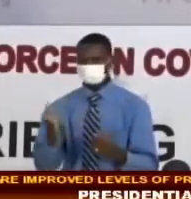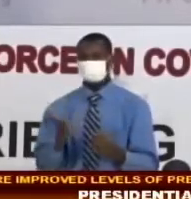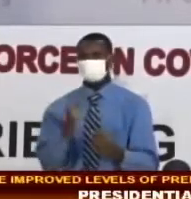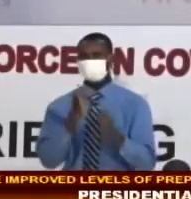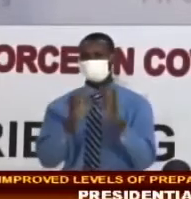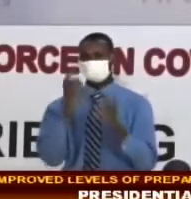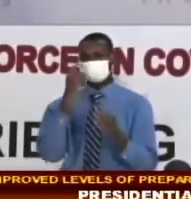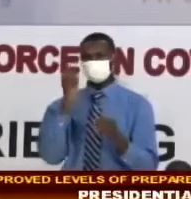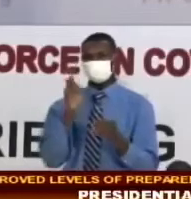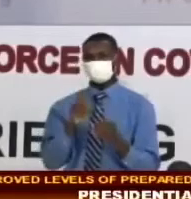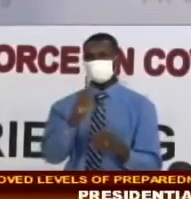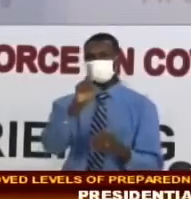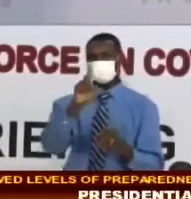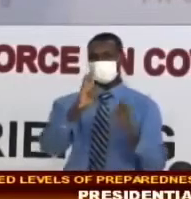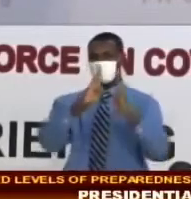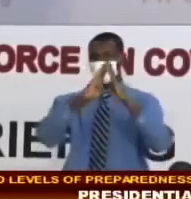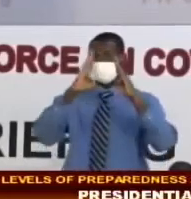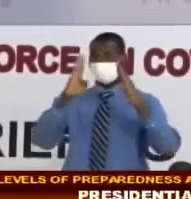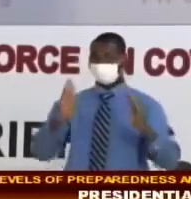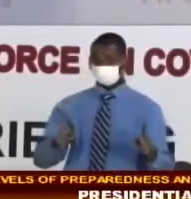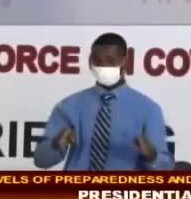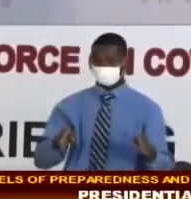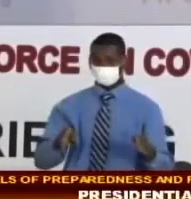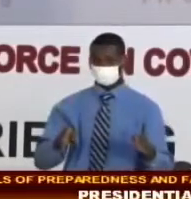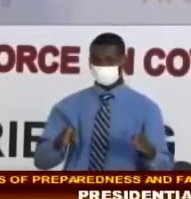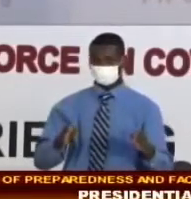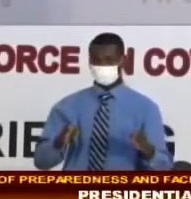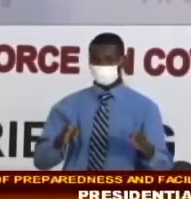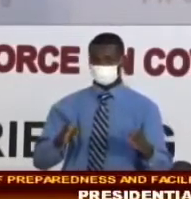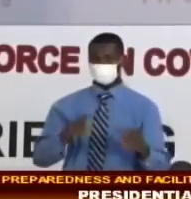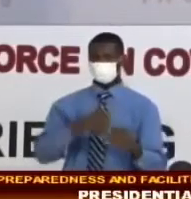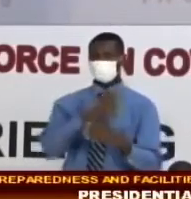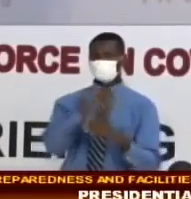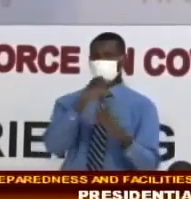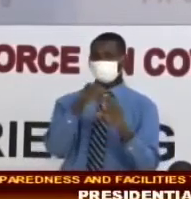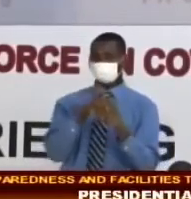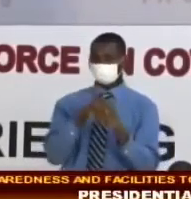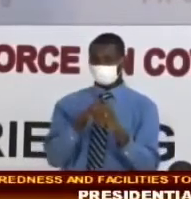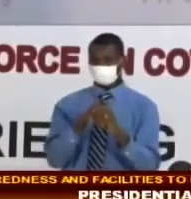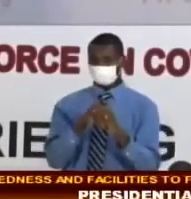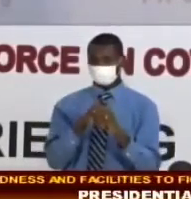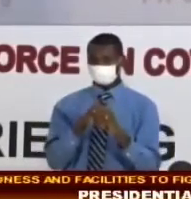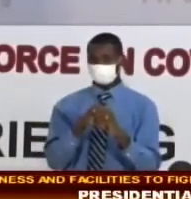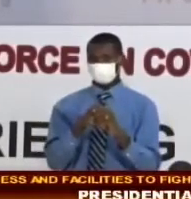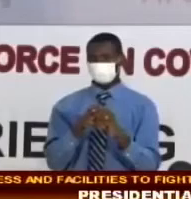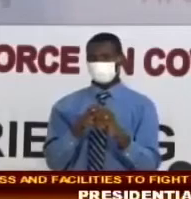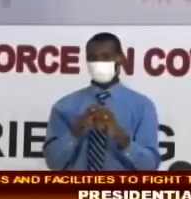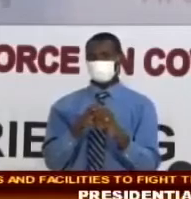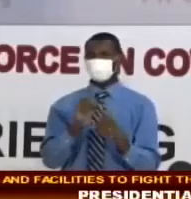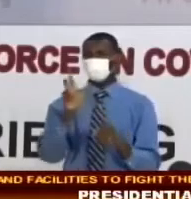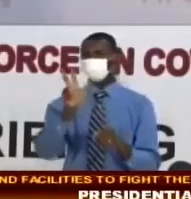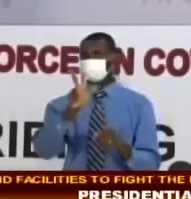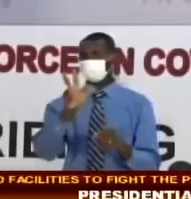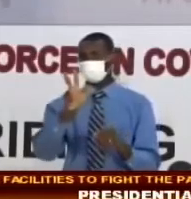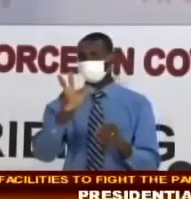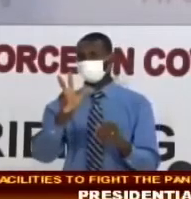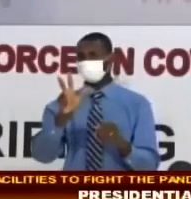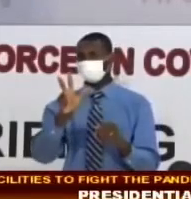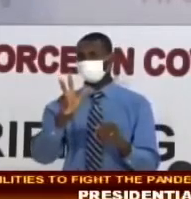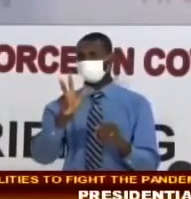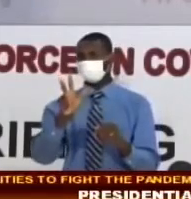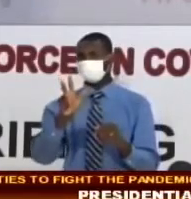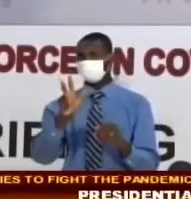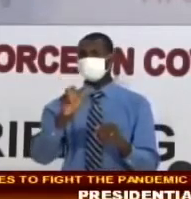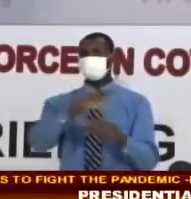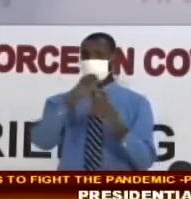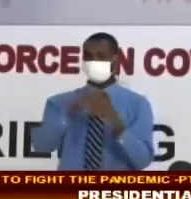particular household belongs to the three of the list submitted. I mean, they fall within